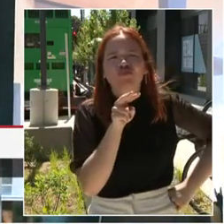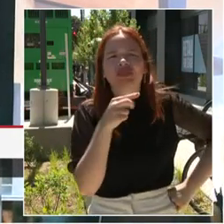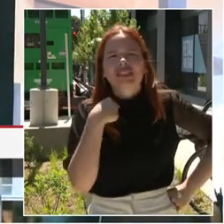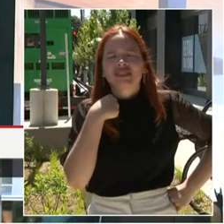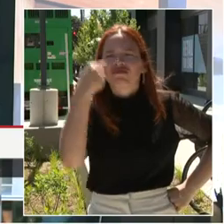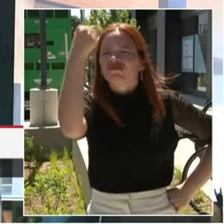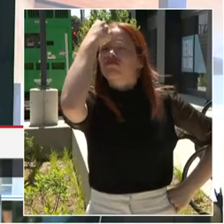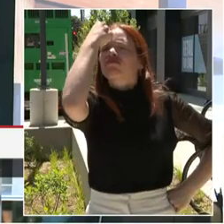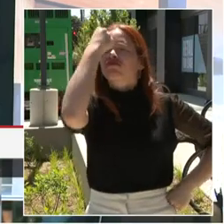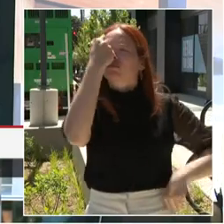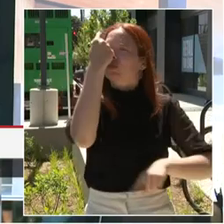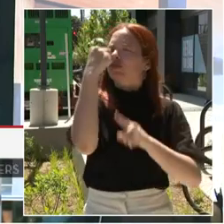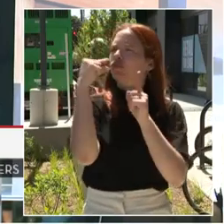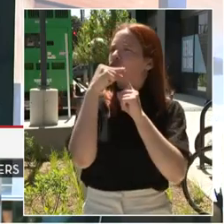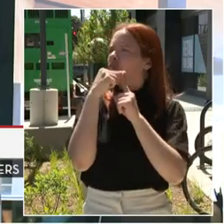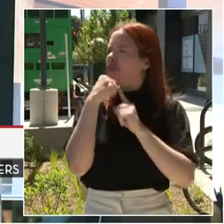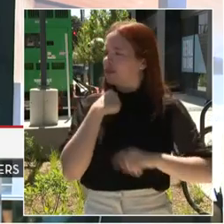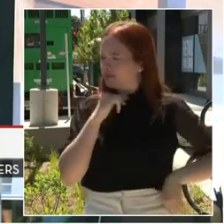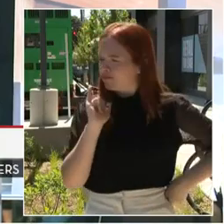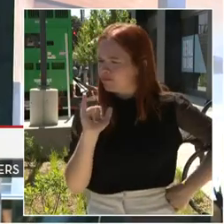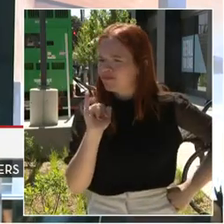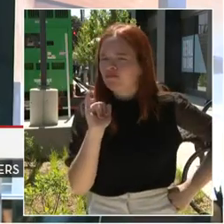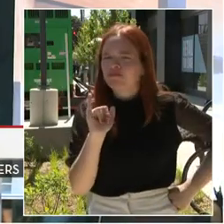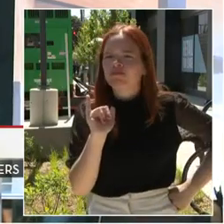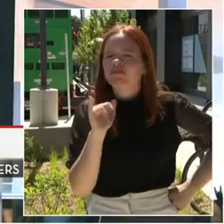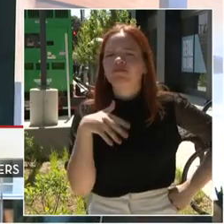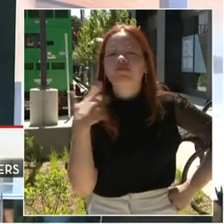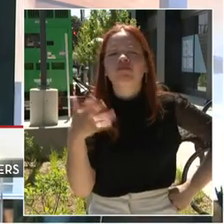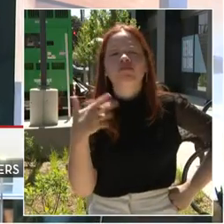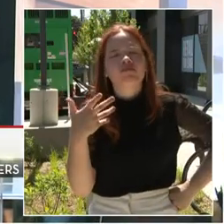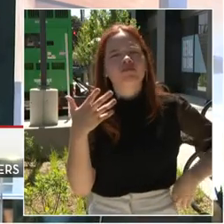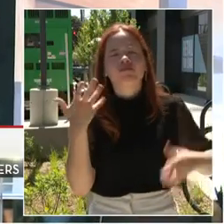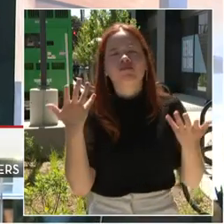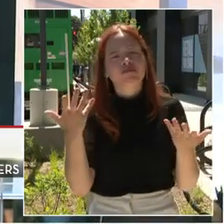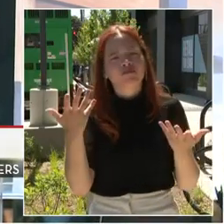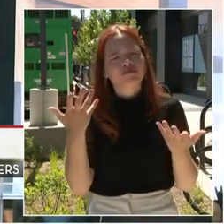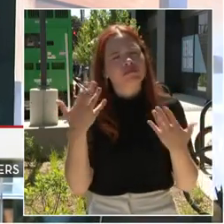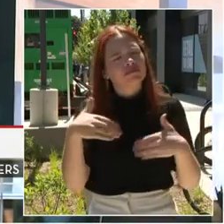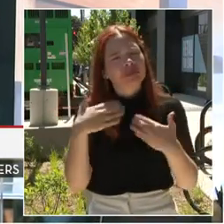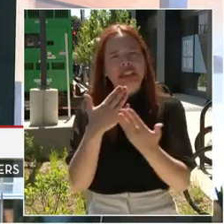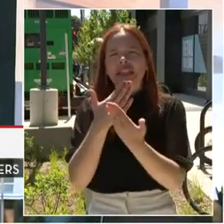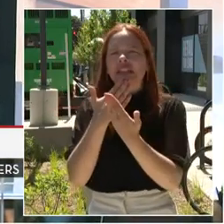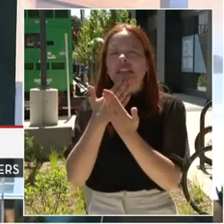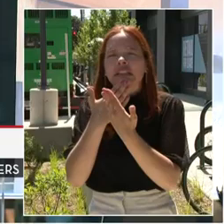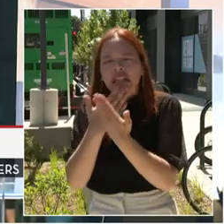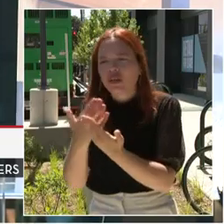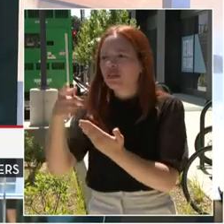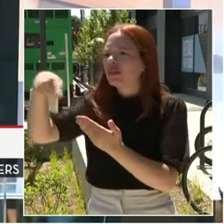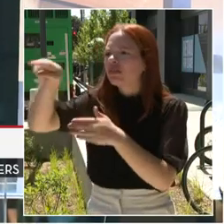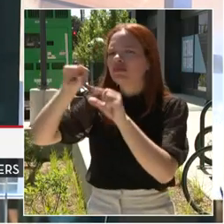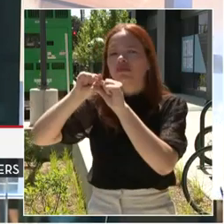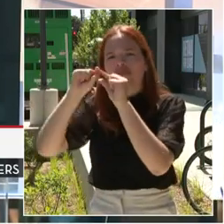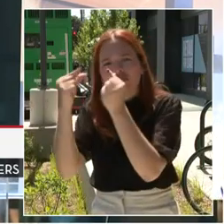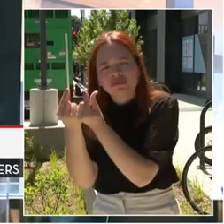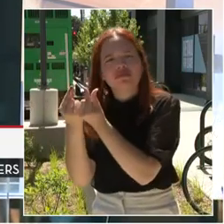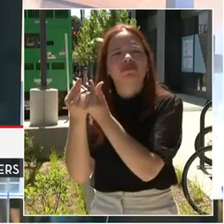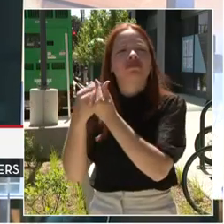couple of groups that weren't recognized, Arcterras, DRA advisors.